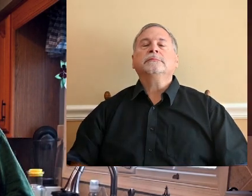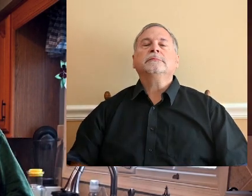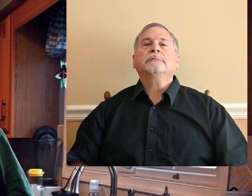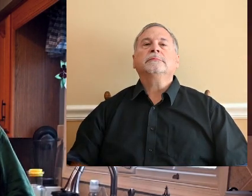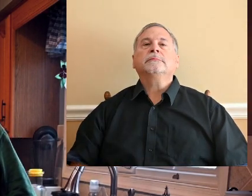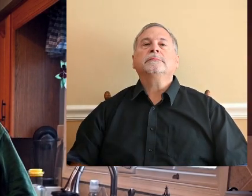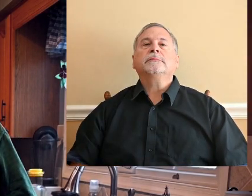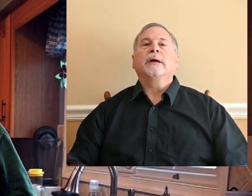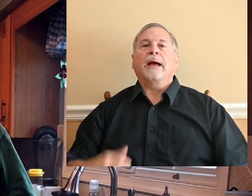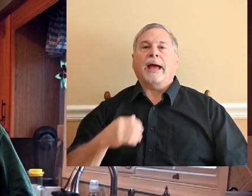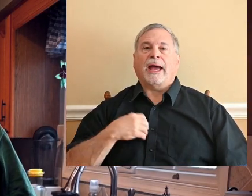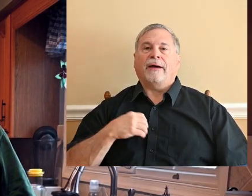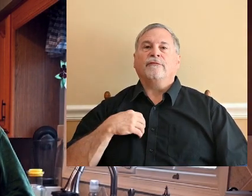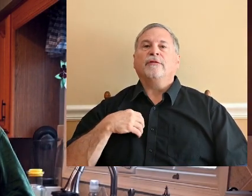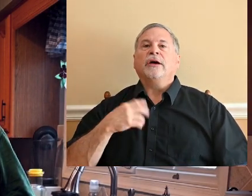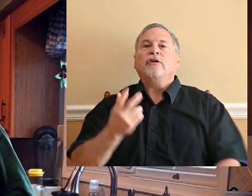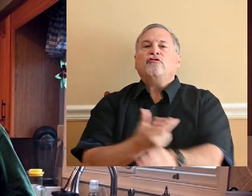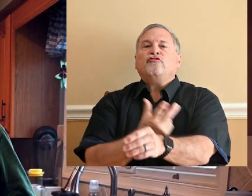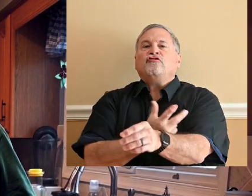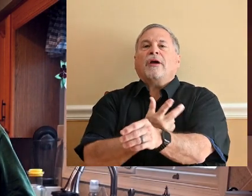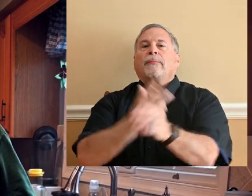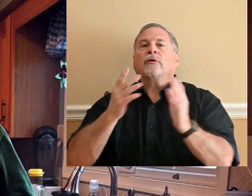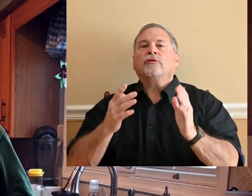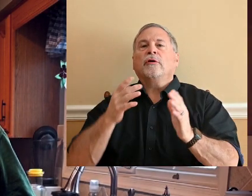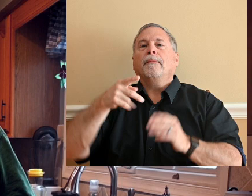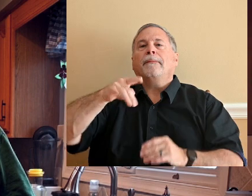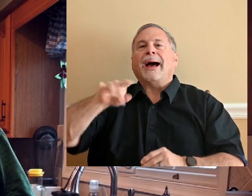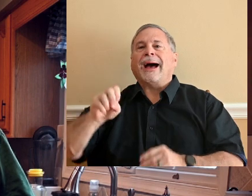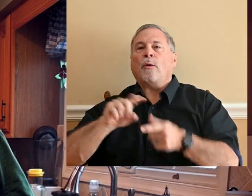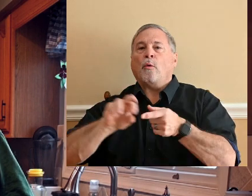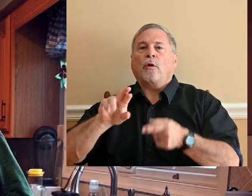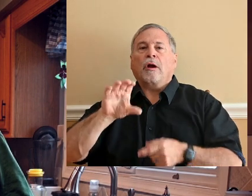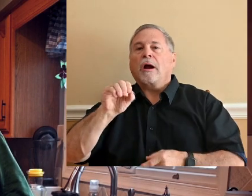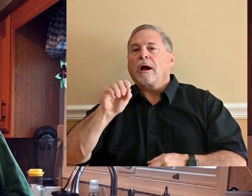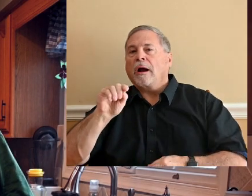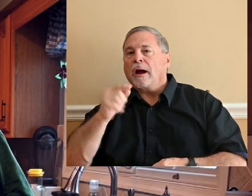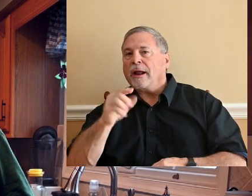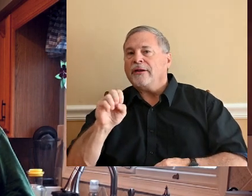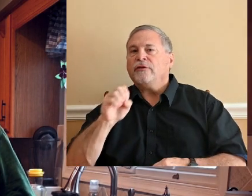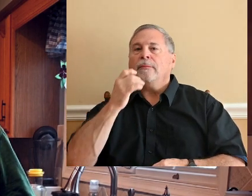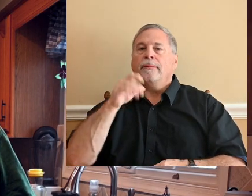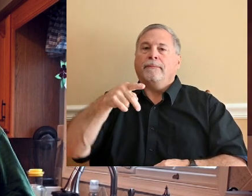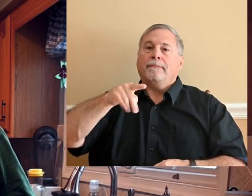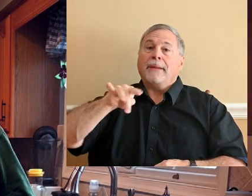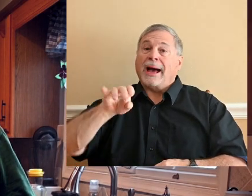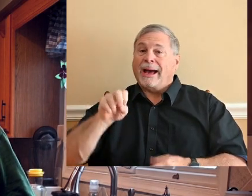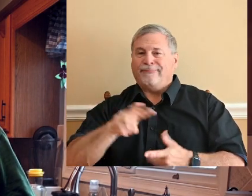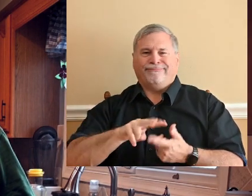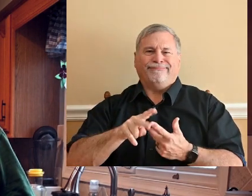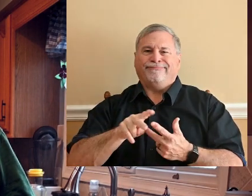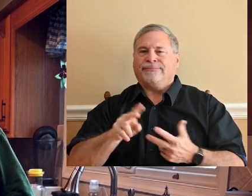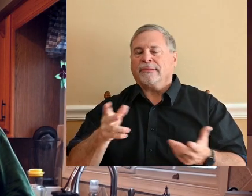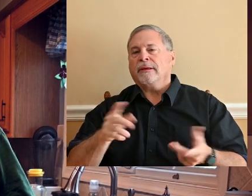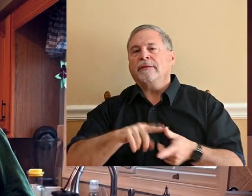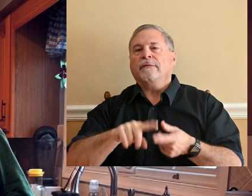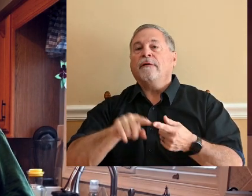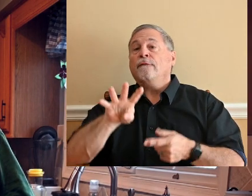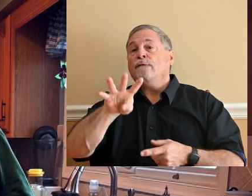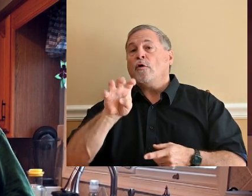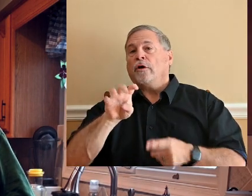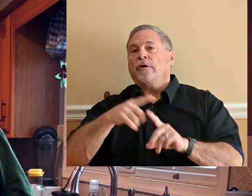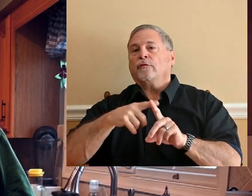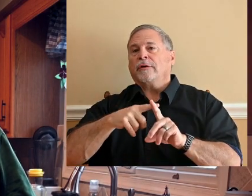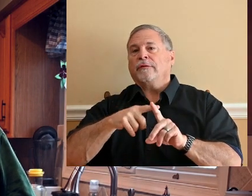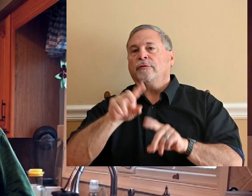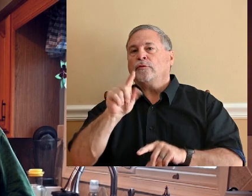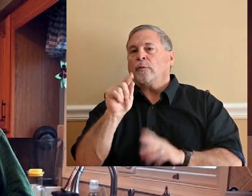the shepherd's pie or cottage pie, depending on what you want to call it, in the oven at 400 degrees for